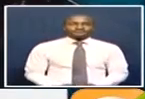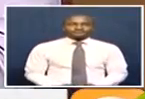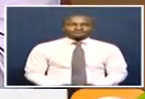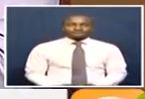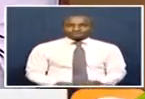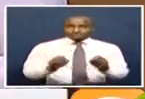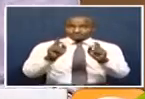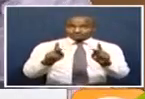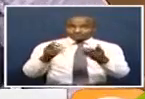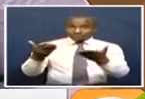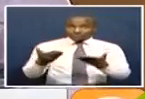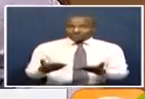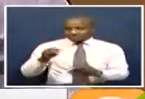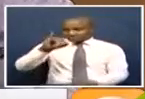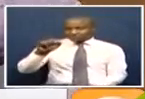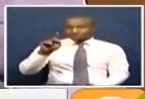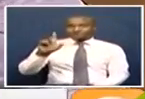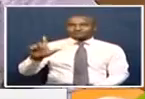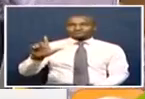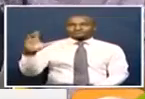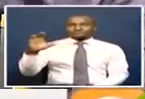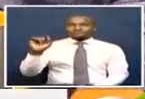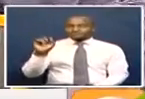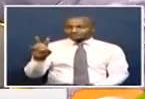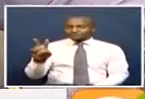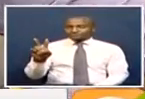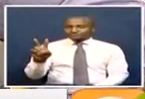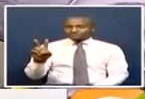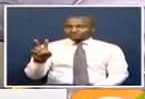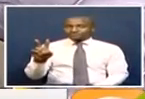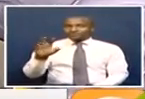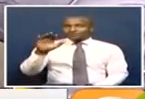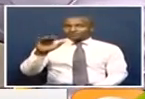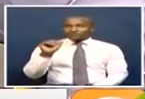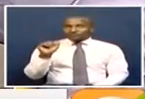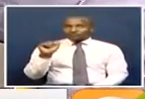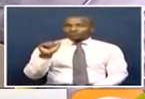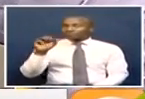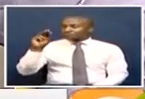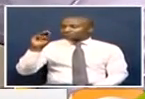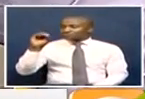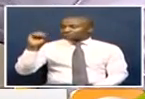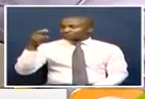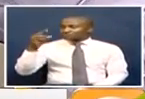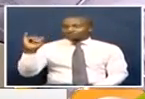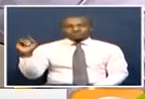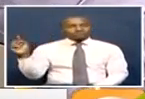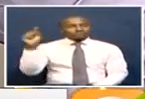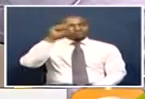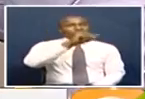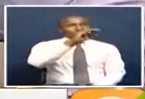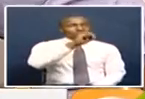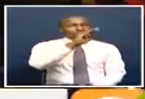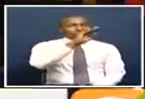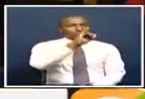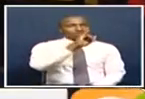Alright, welcome back to Jeff Kenenge Live at Citizen Television from Moshi to Mumbai. They're watching the SG and here. And Geneva.